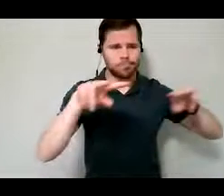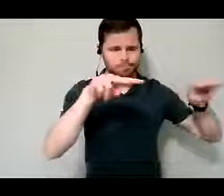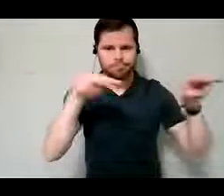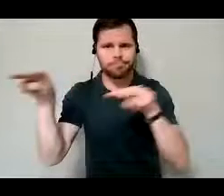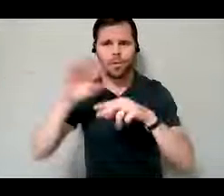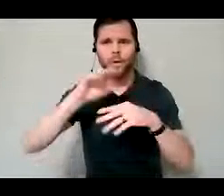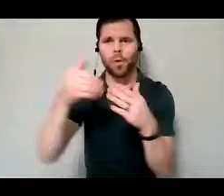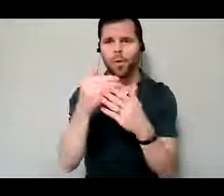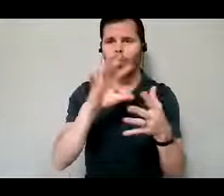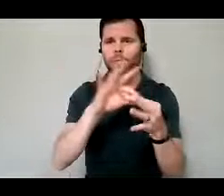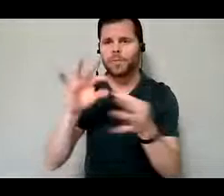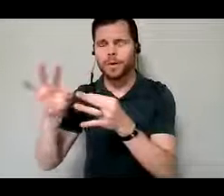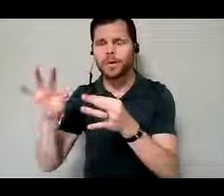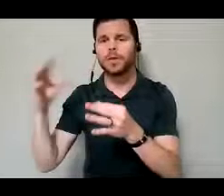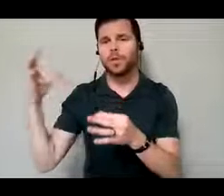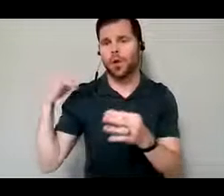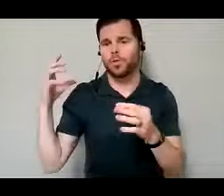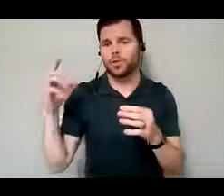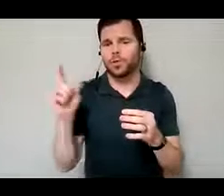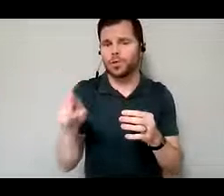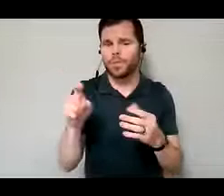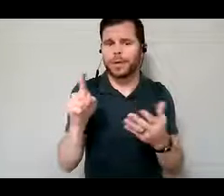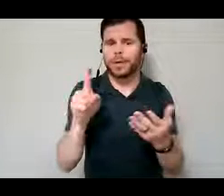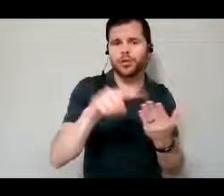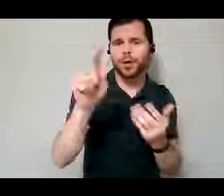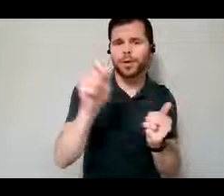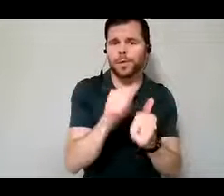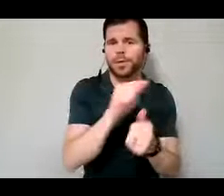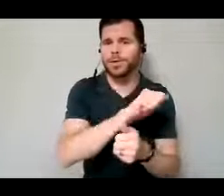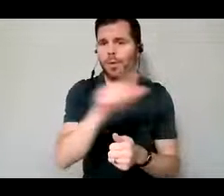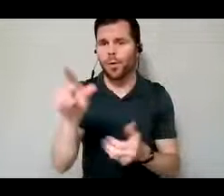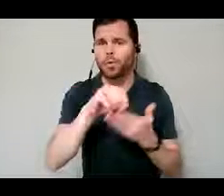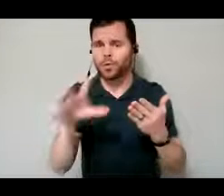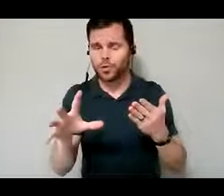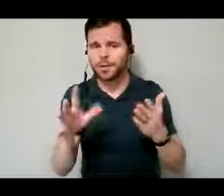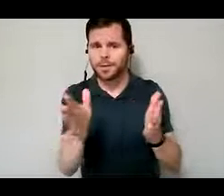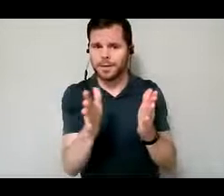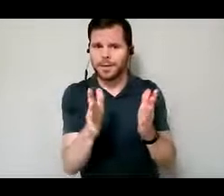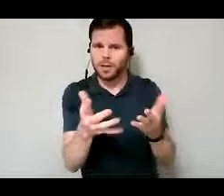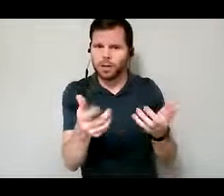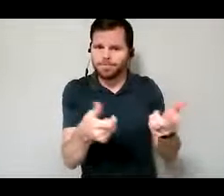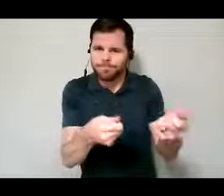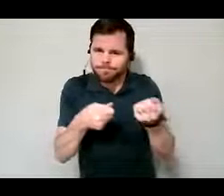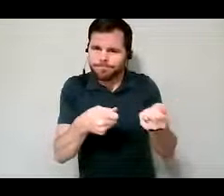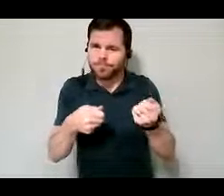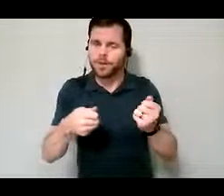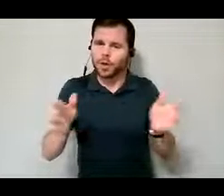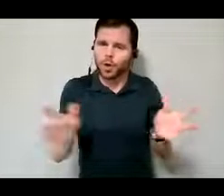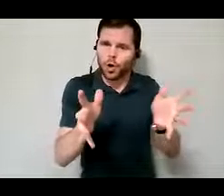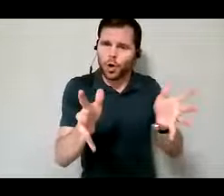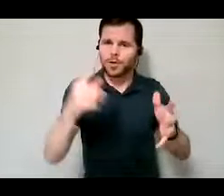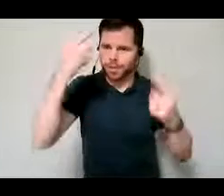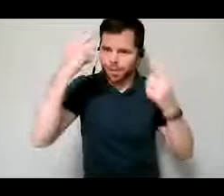follow up with each student and give a response to them to like get them to think more deeply about it and then enter